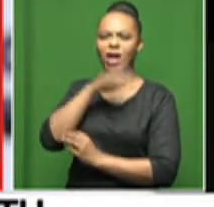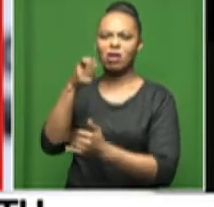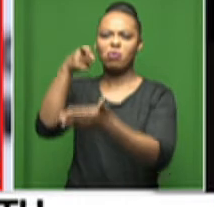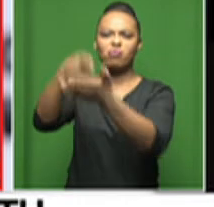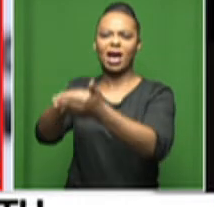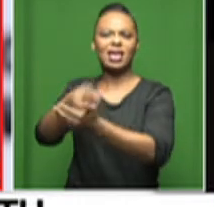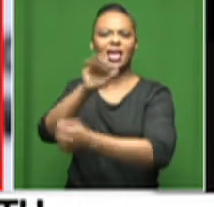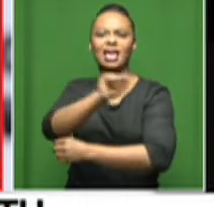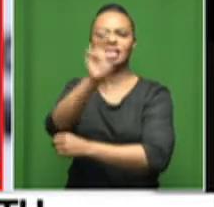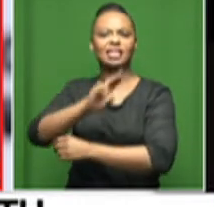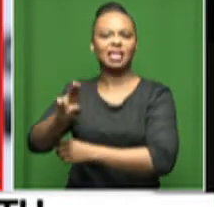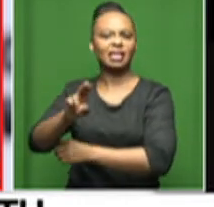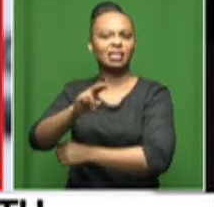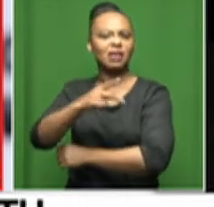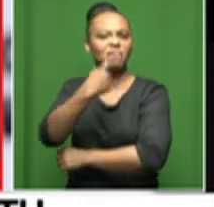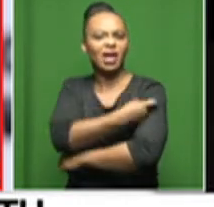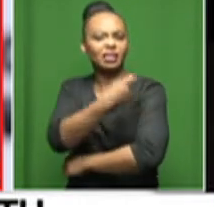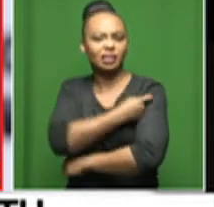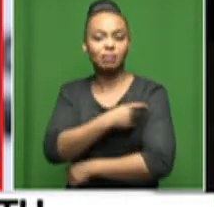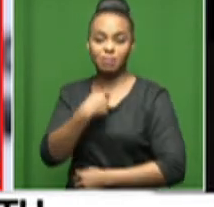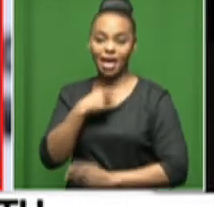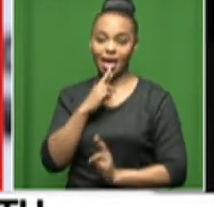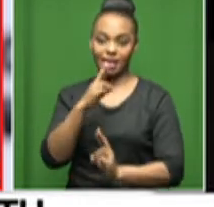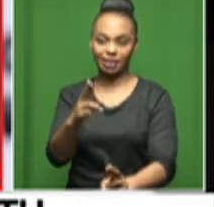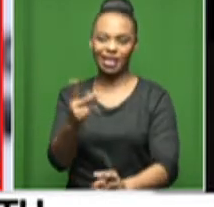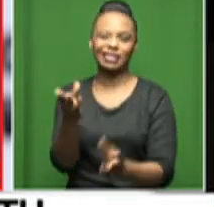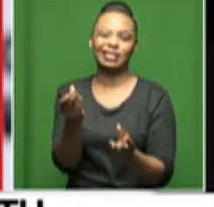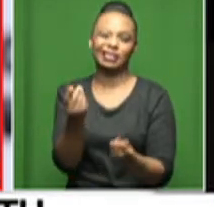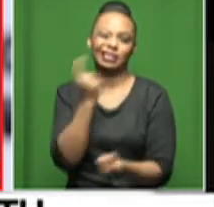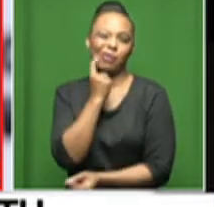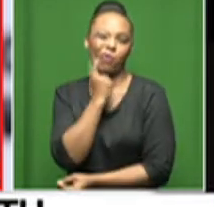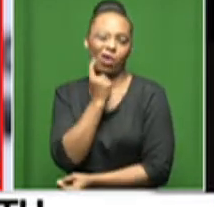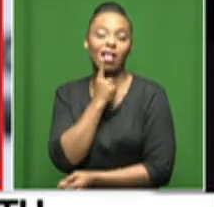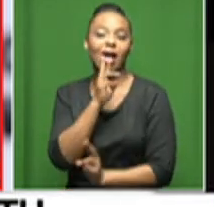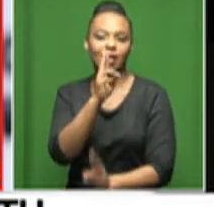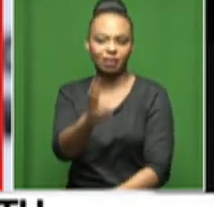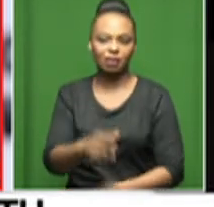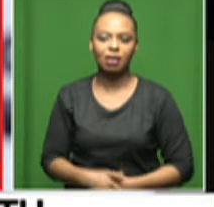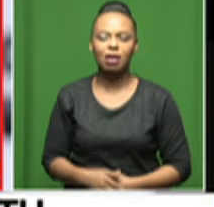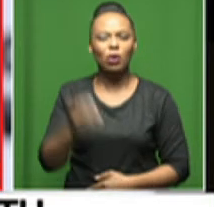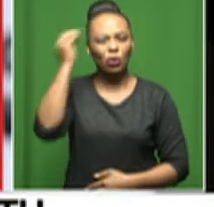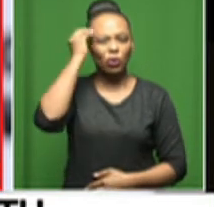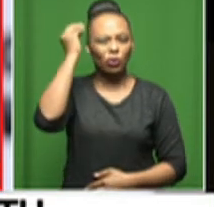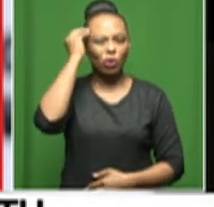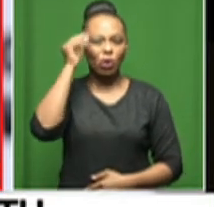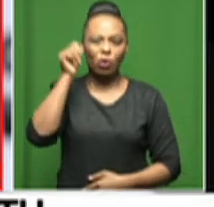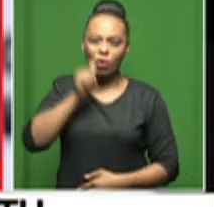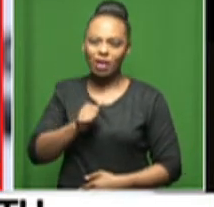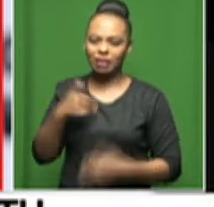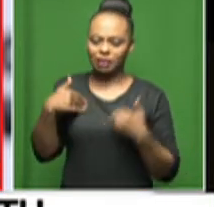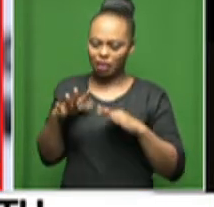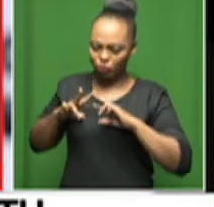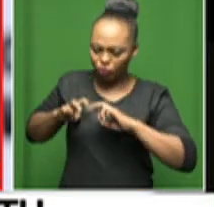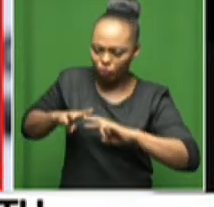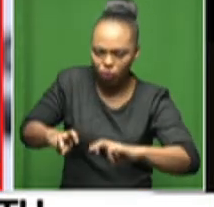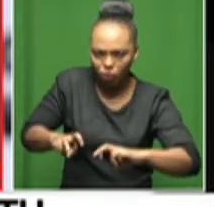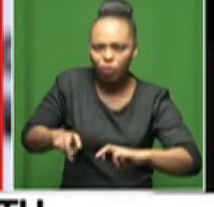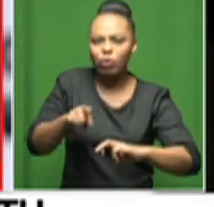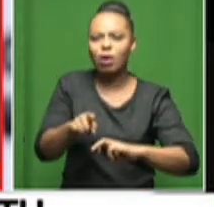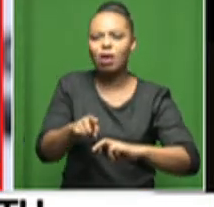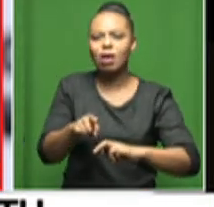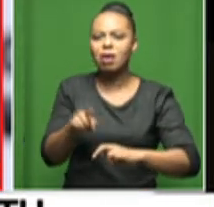vaccine? The answer is very simple. You know, when we were dealing with the issue of vaccine acquisition, the first question we